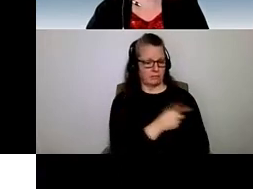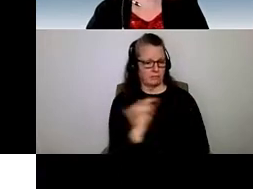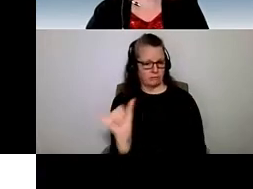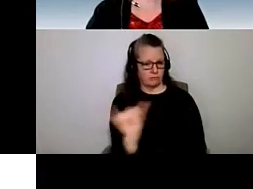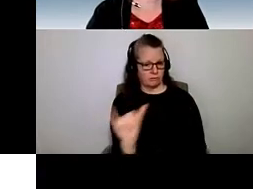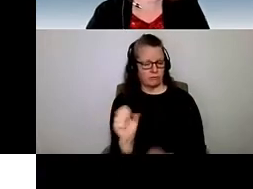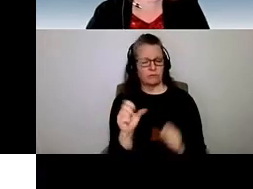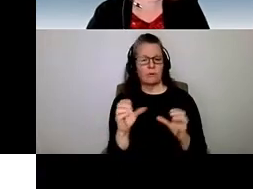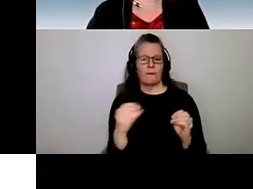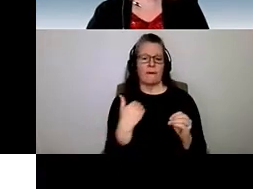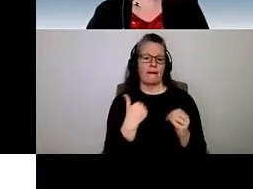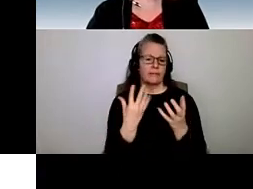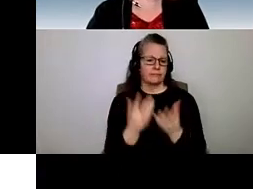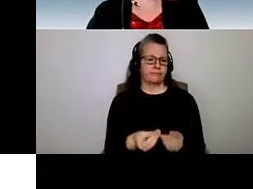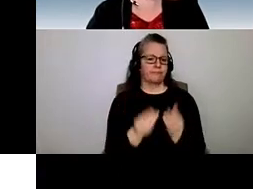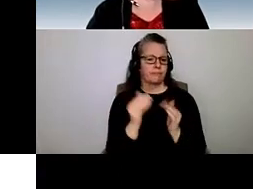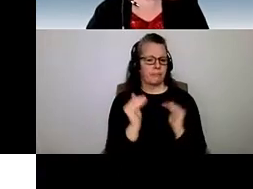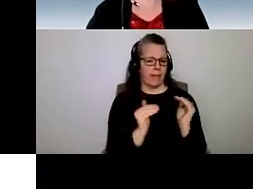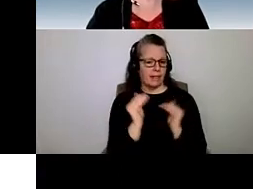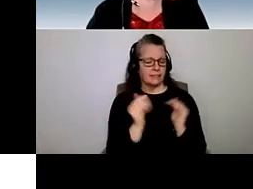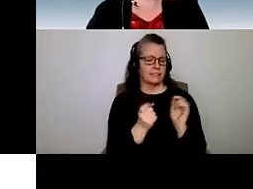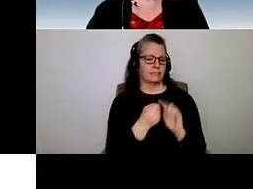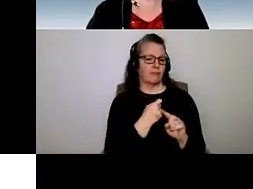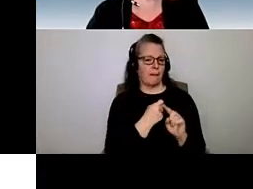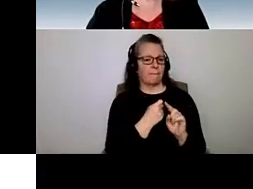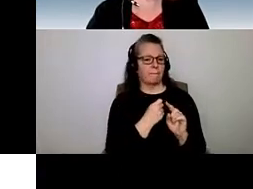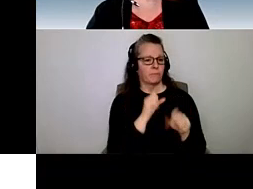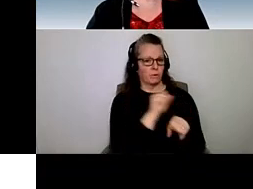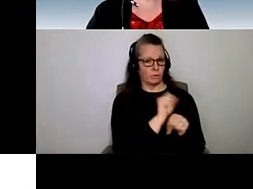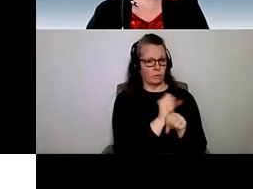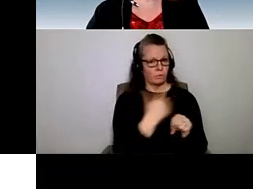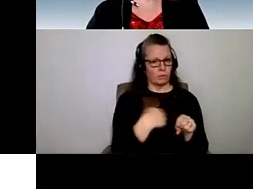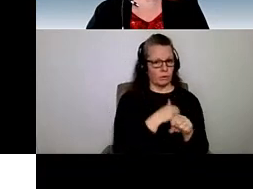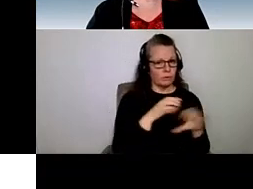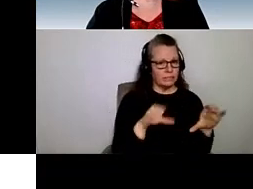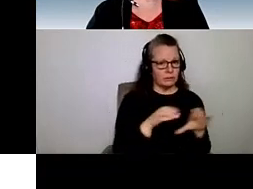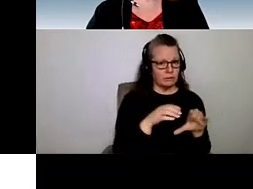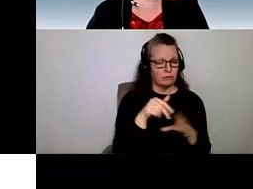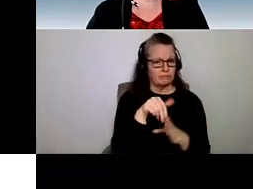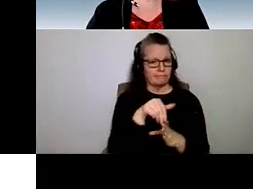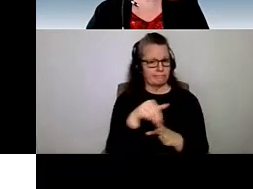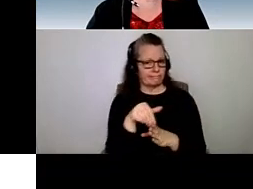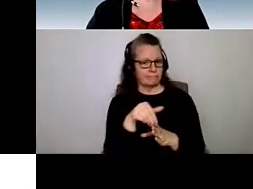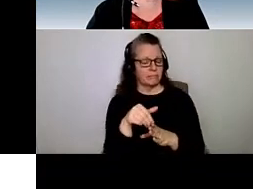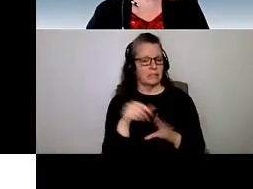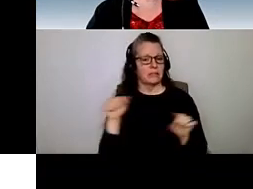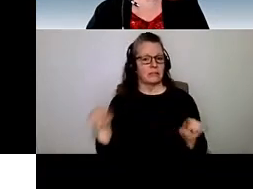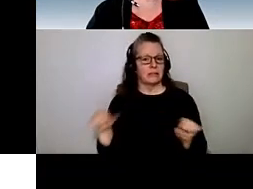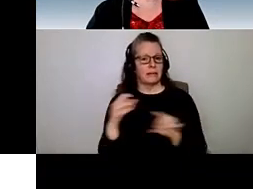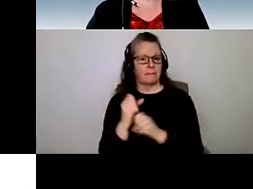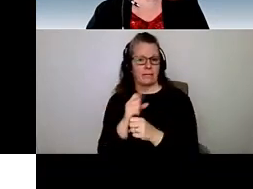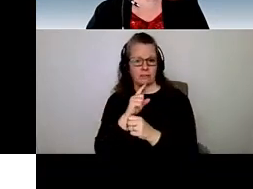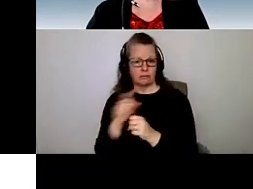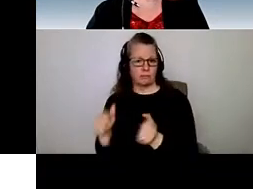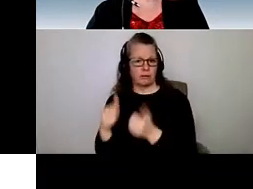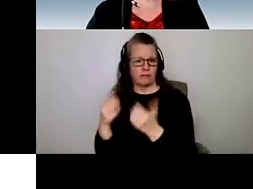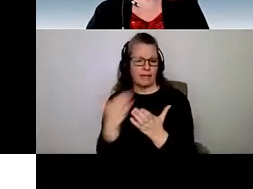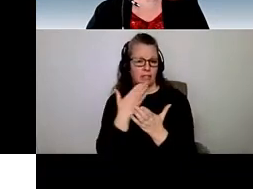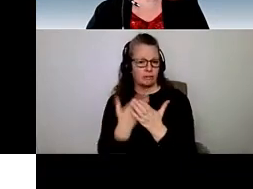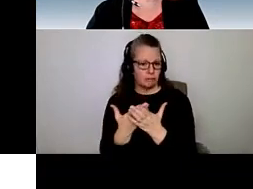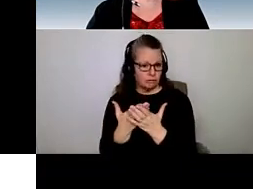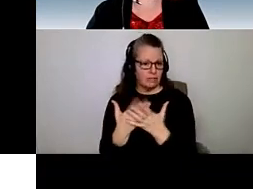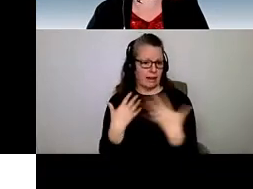delicate balance between the work that we're doing to make sure that we are providing good health